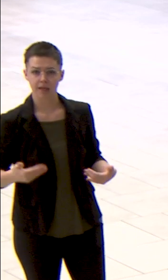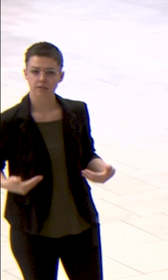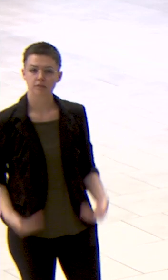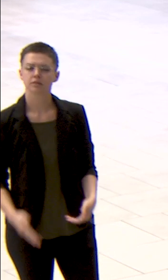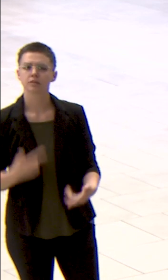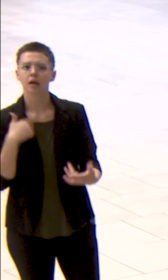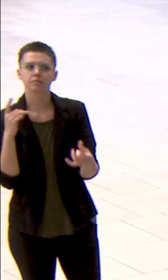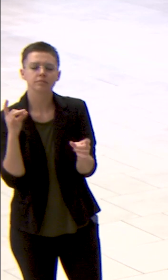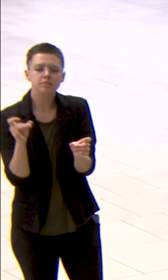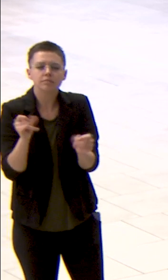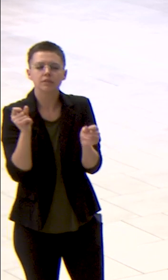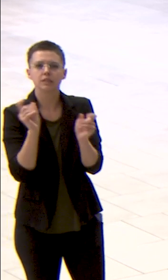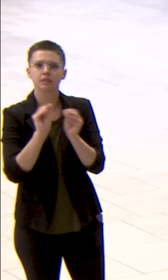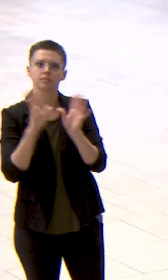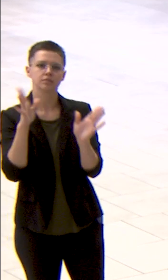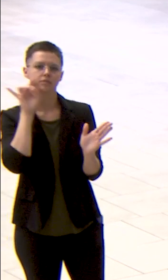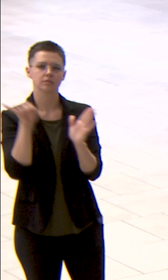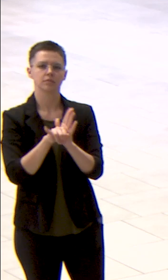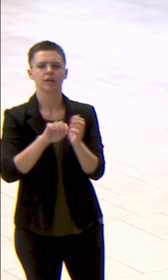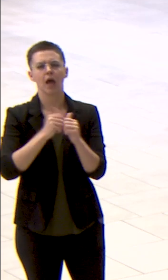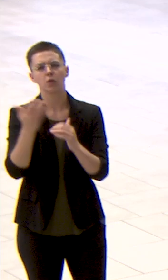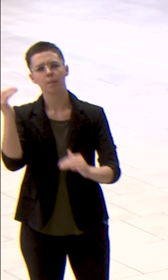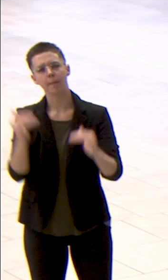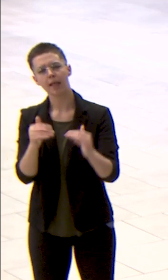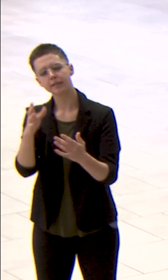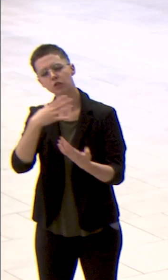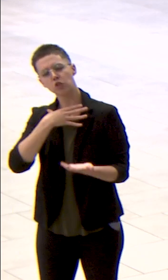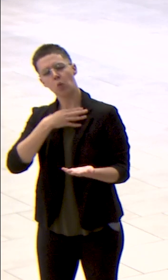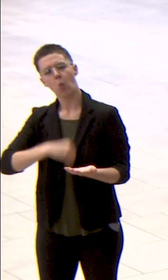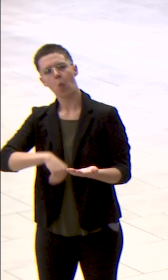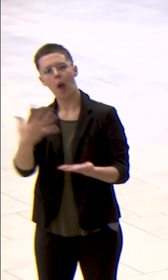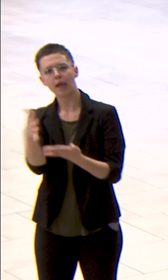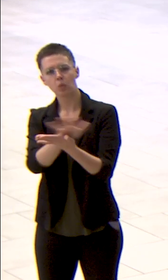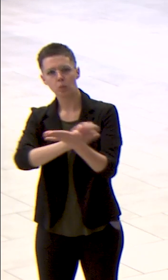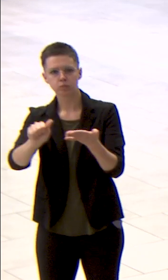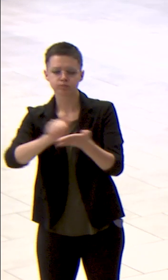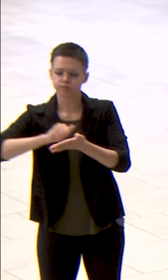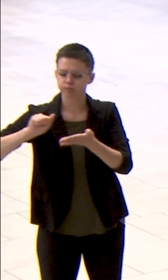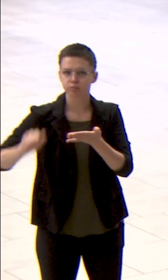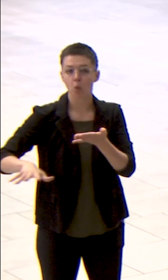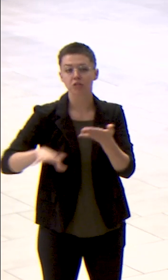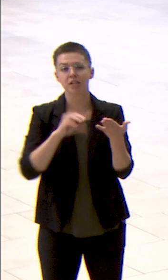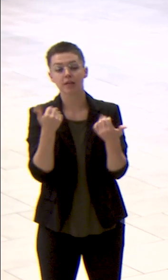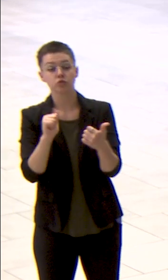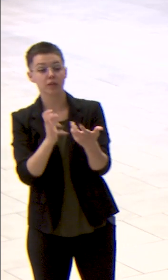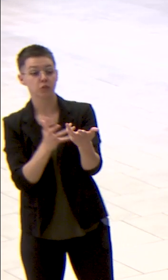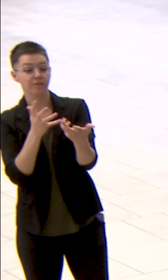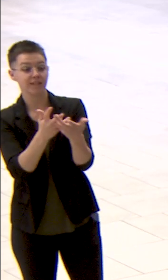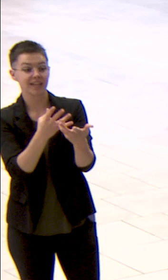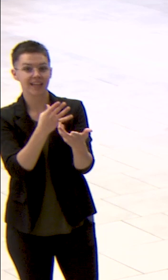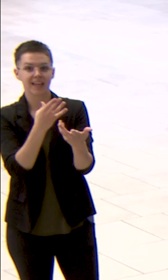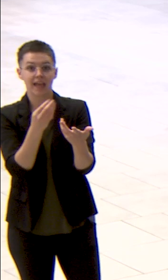do we balance whitewashing and trying to fit in with staying true to identity and striking that middle